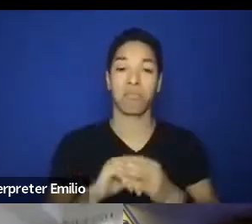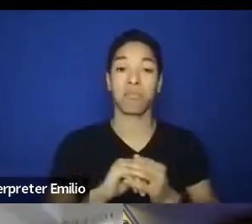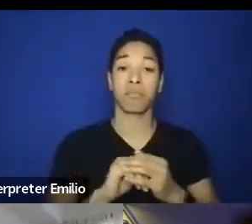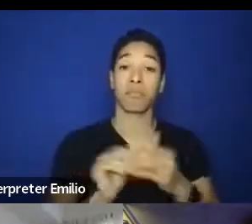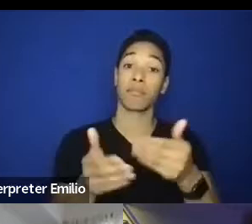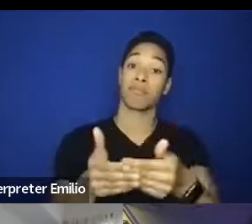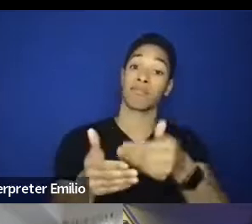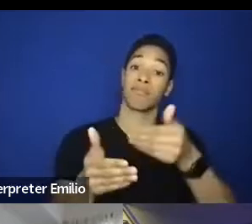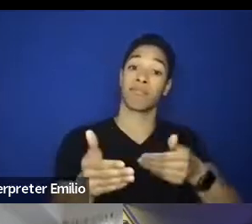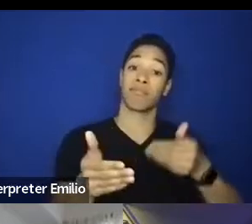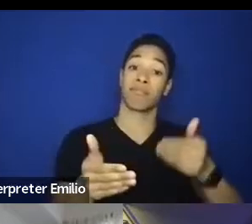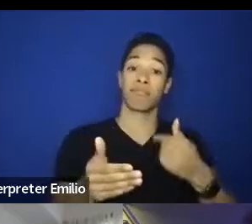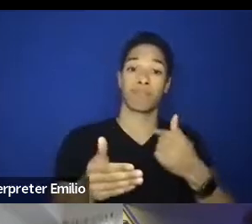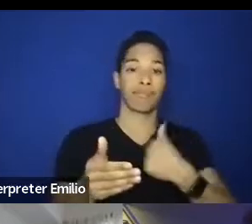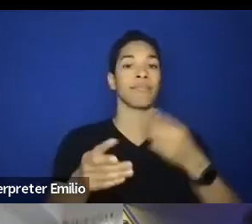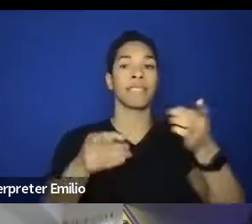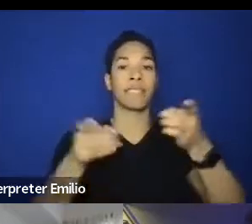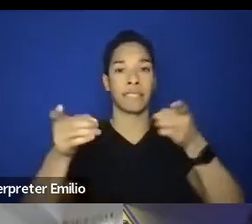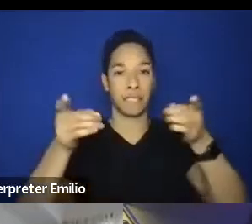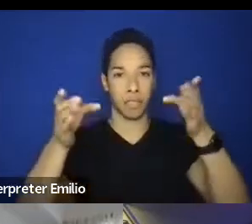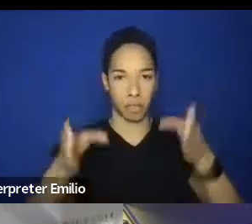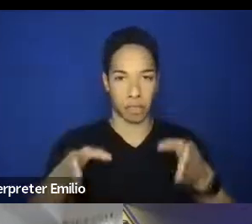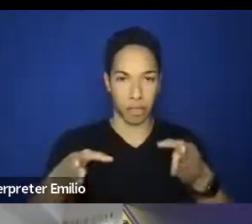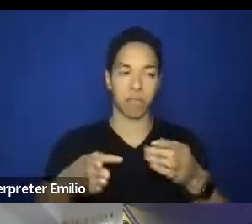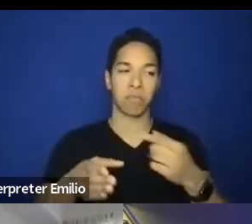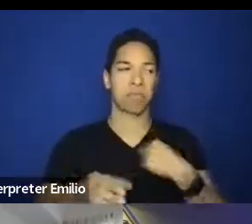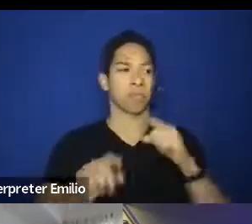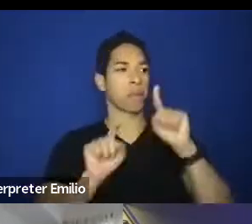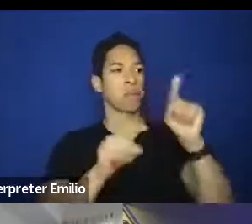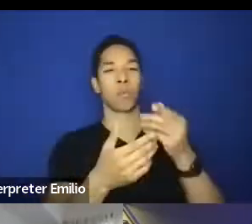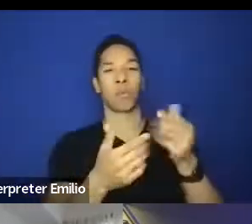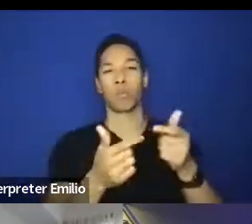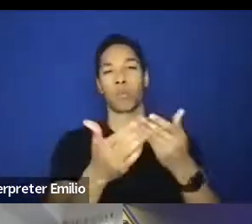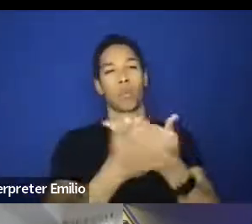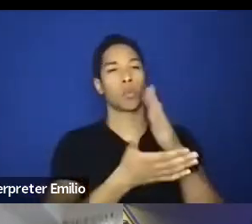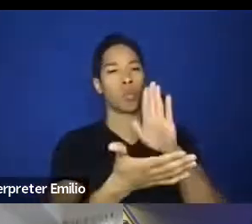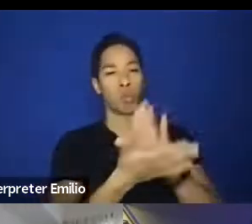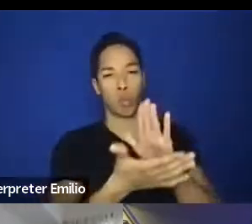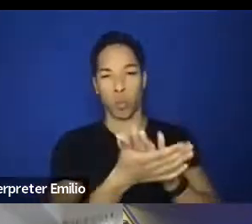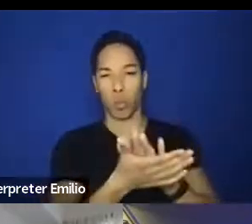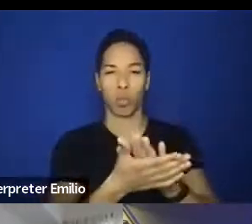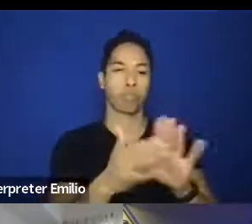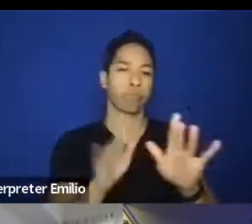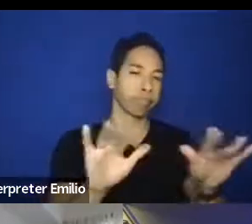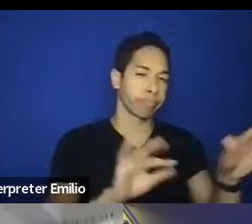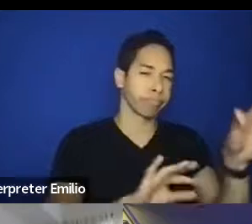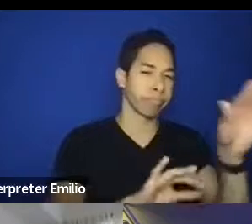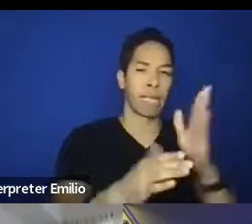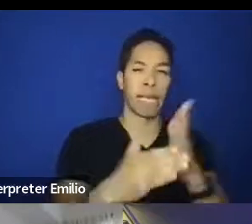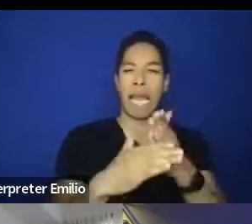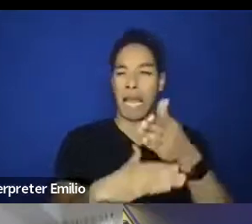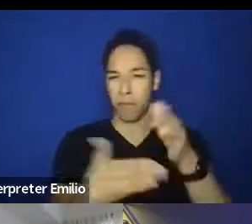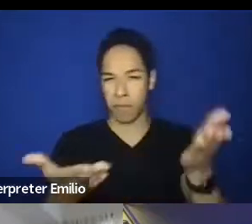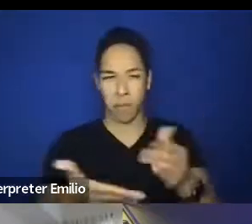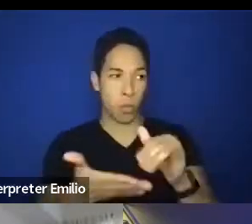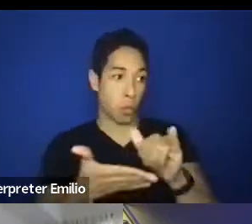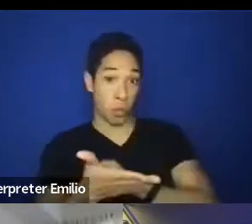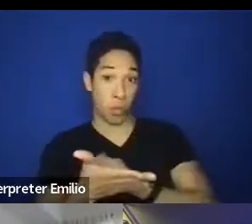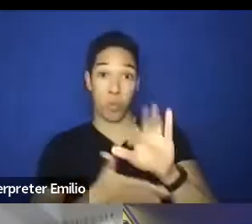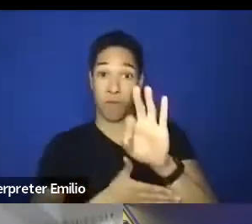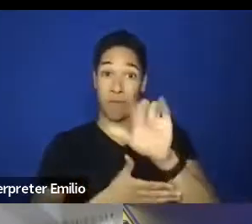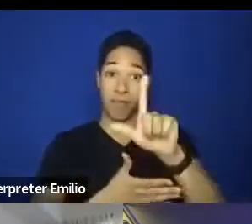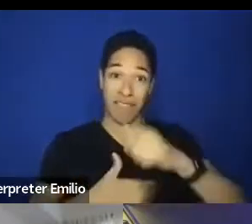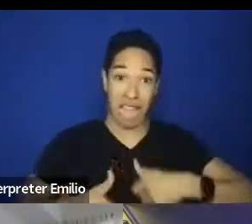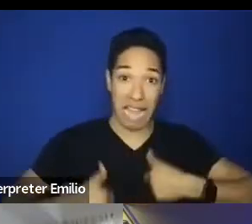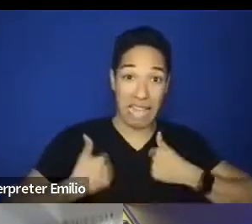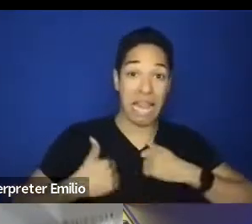that, I was a director. I went to New School to be a big director, and I was doing the freelance thing in New York City.